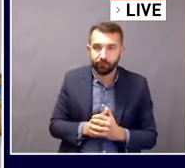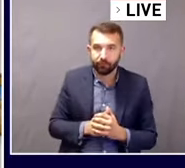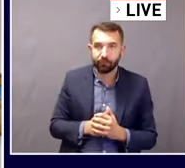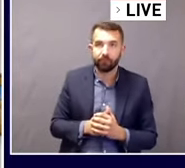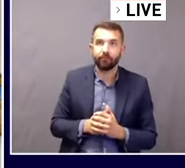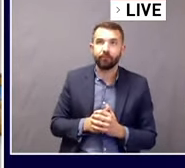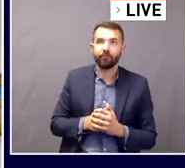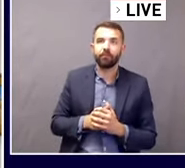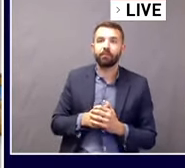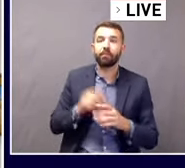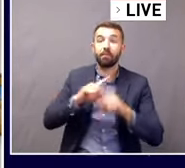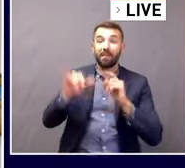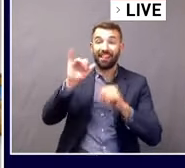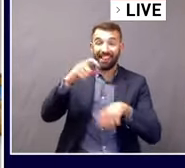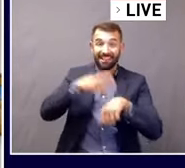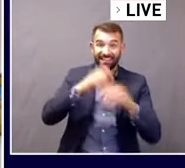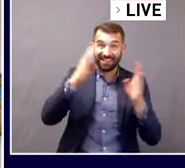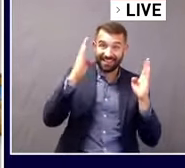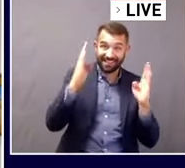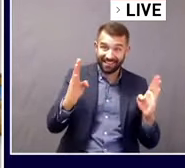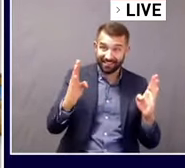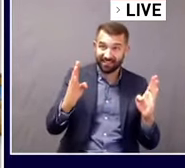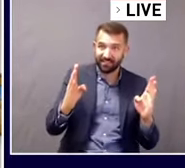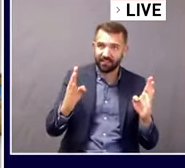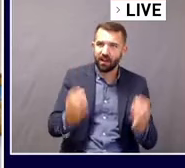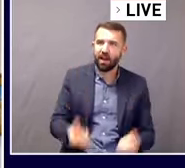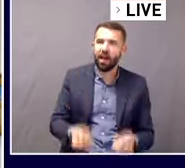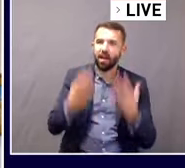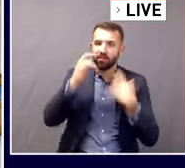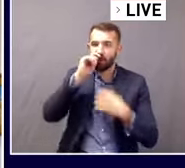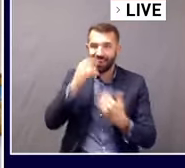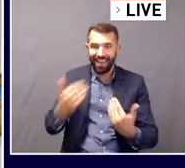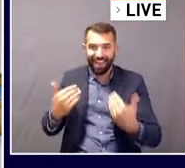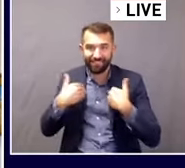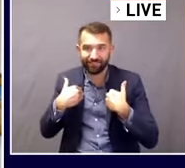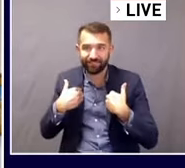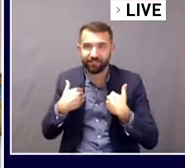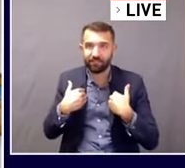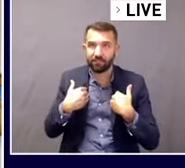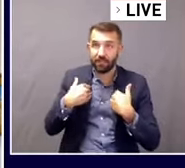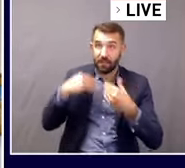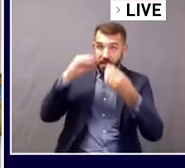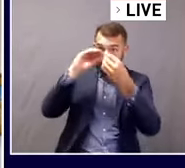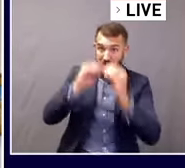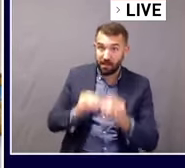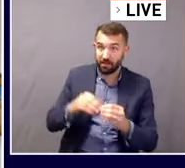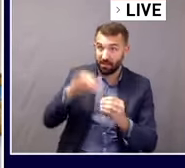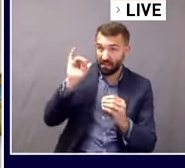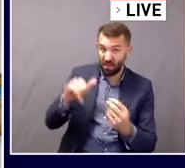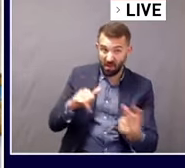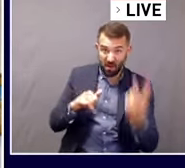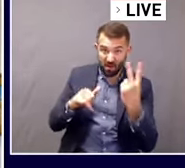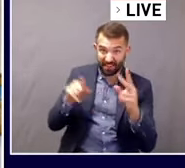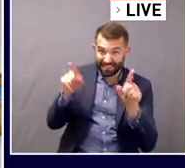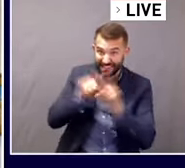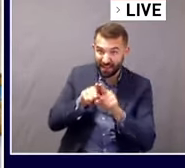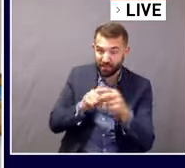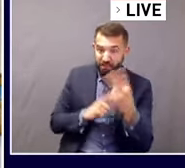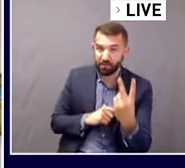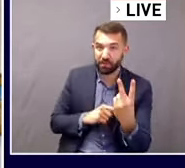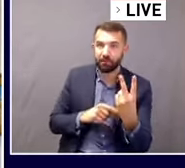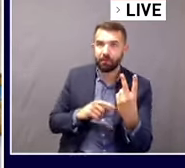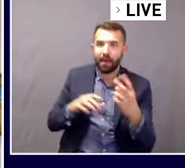that? There have not been any new cases in that county during that period. Understood. So the case numbers can change